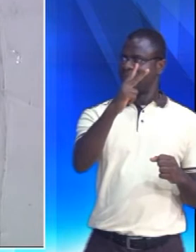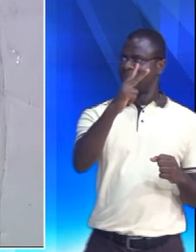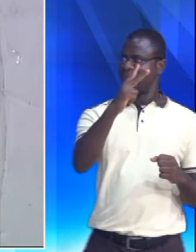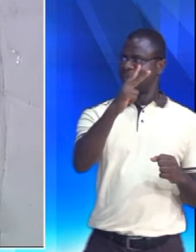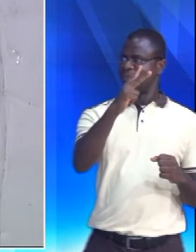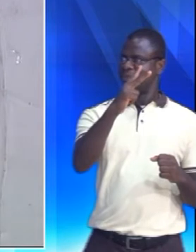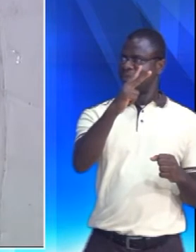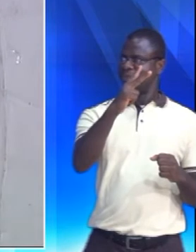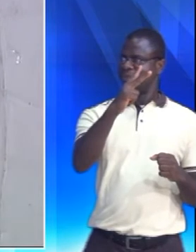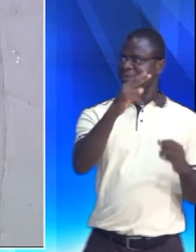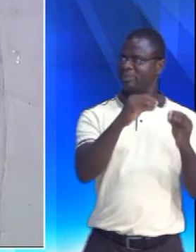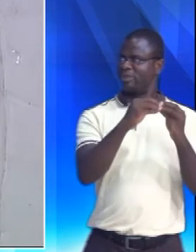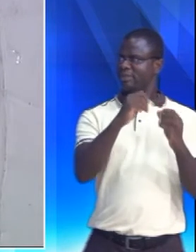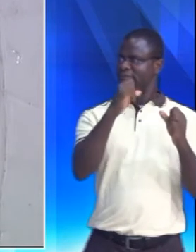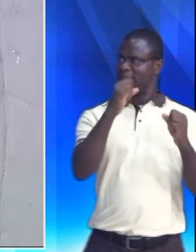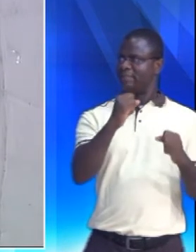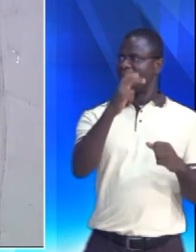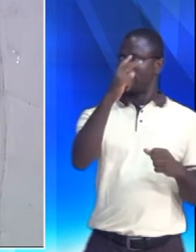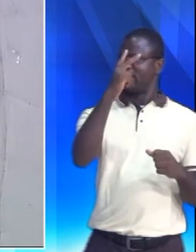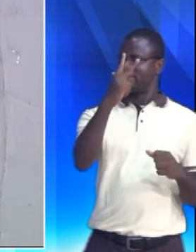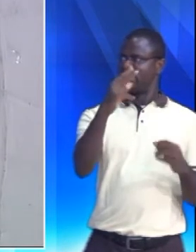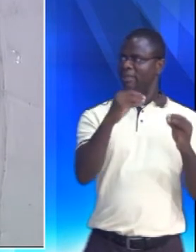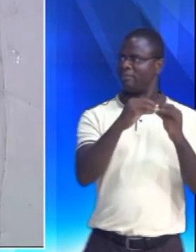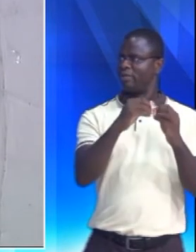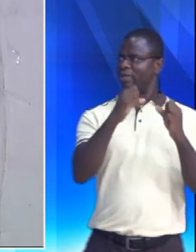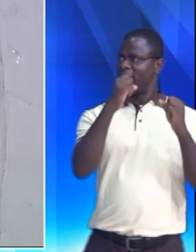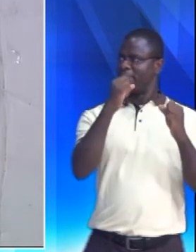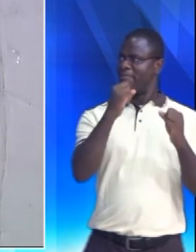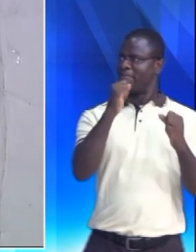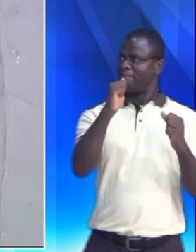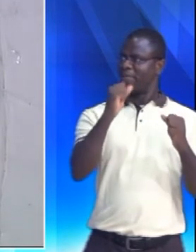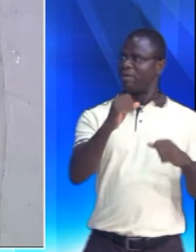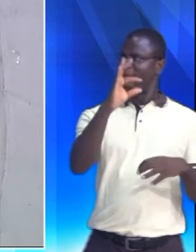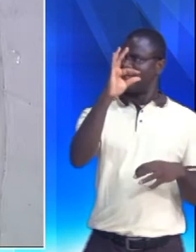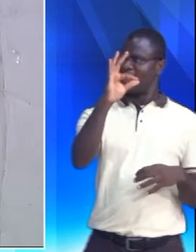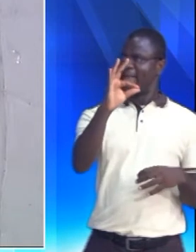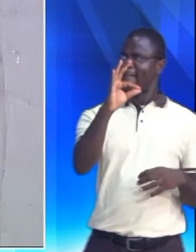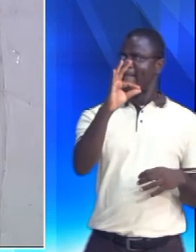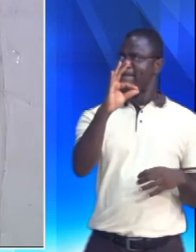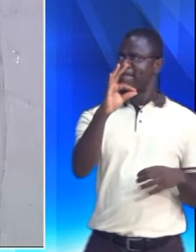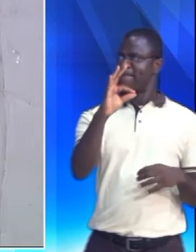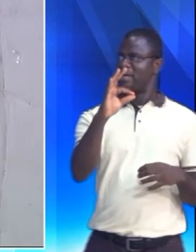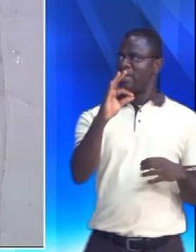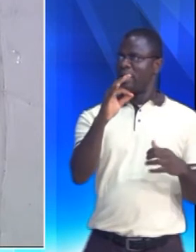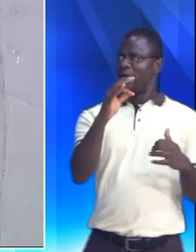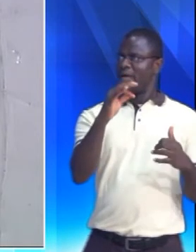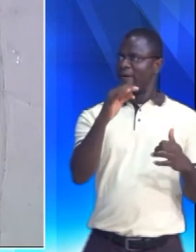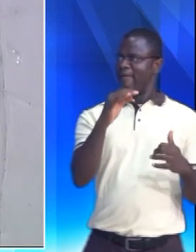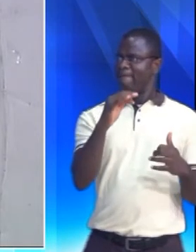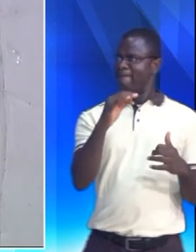respective powers. We now have 2 plus 3